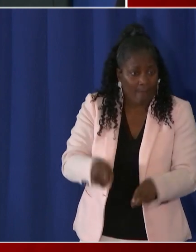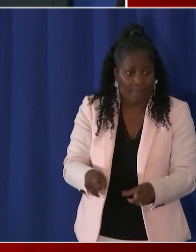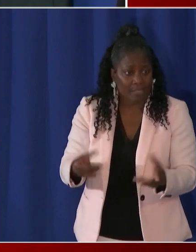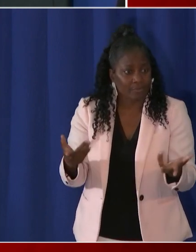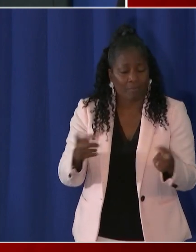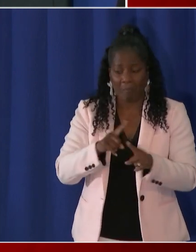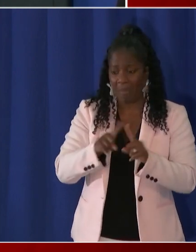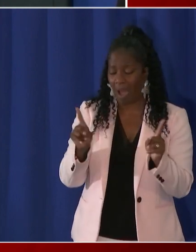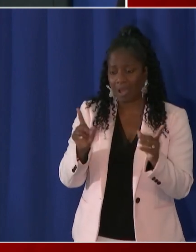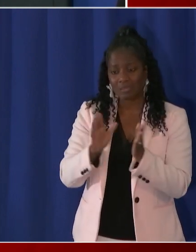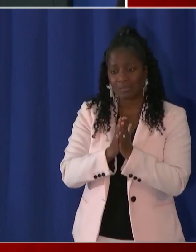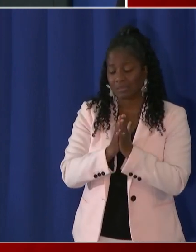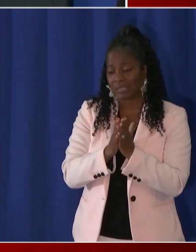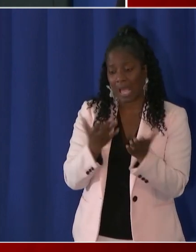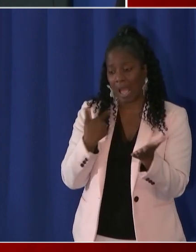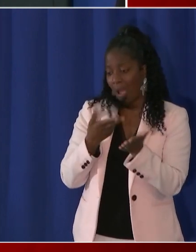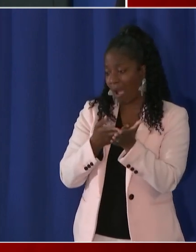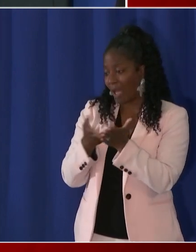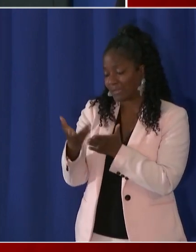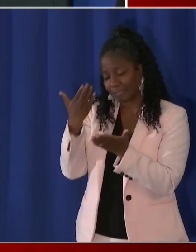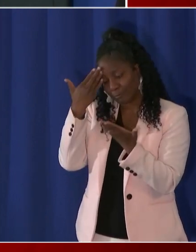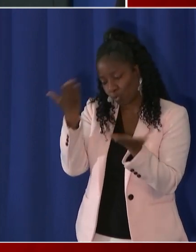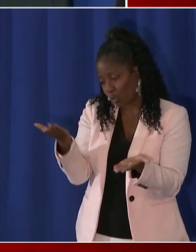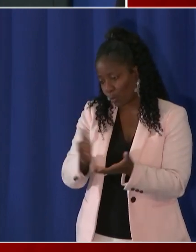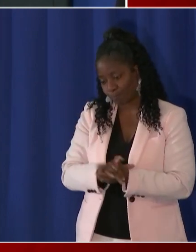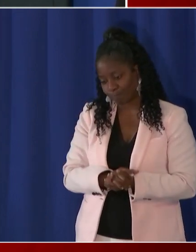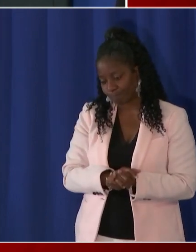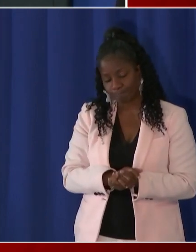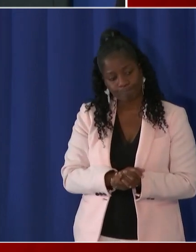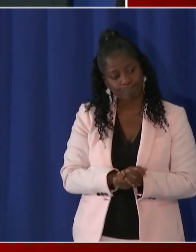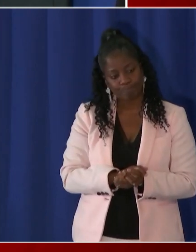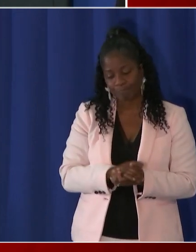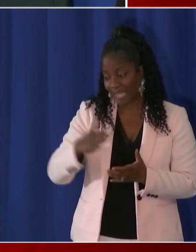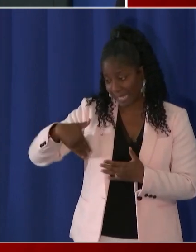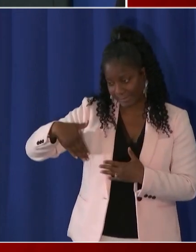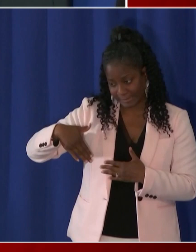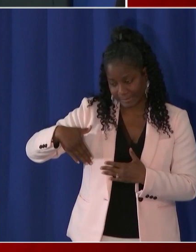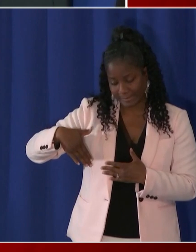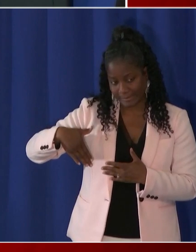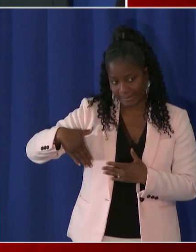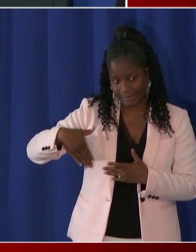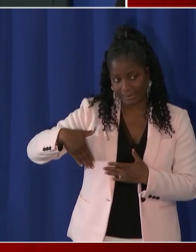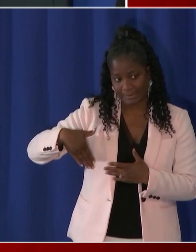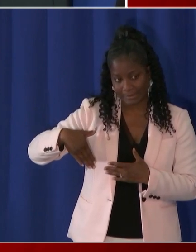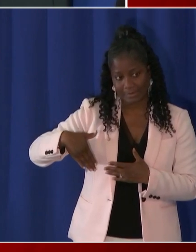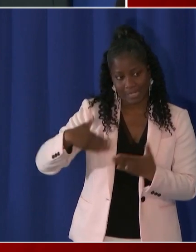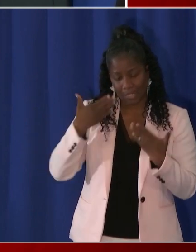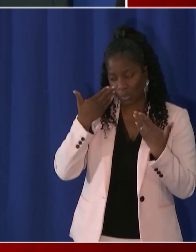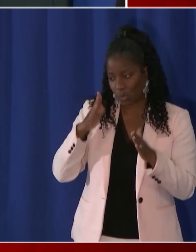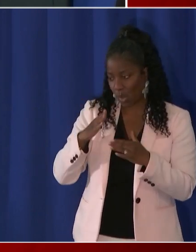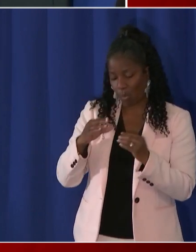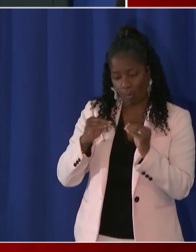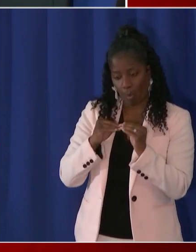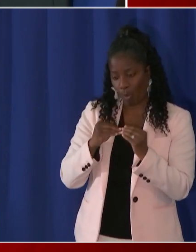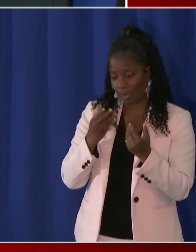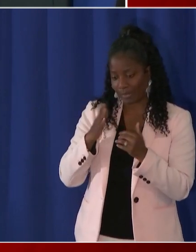But I honestly do not know yet. I don't know anything more than what we've